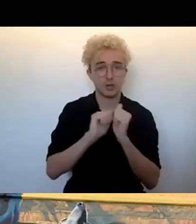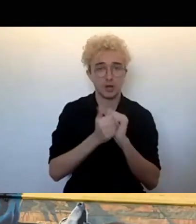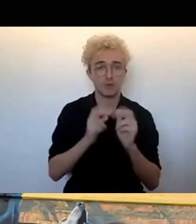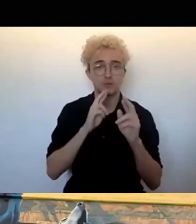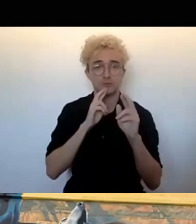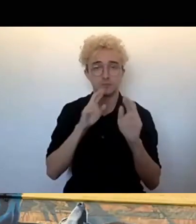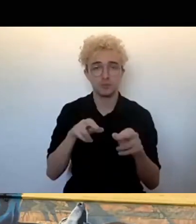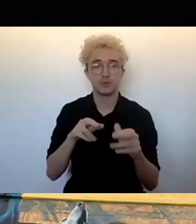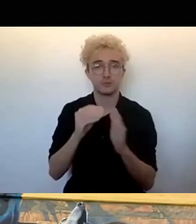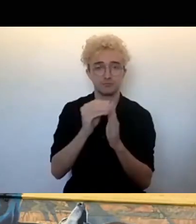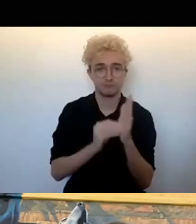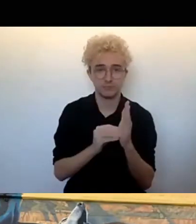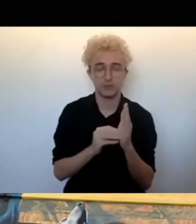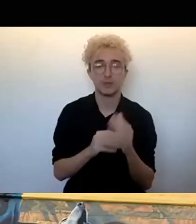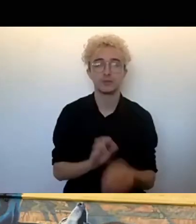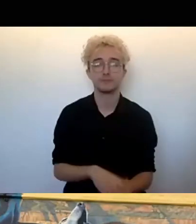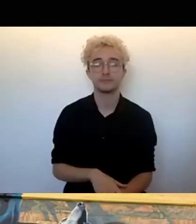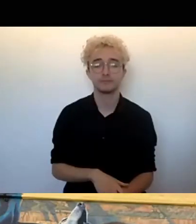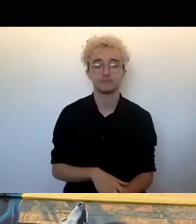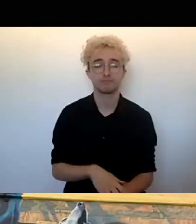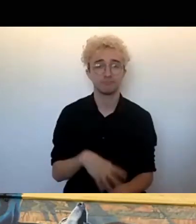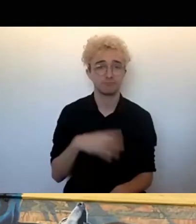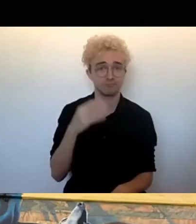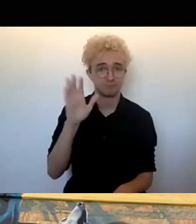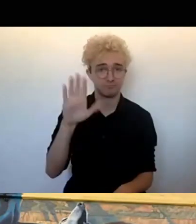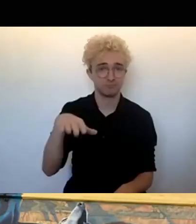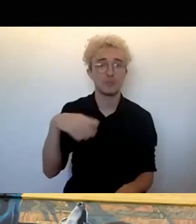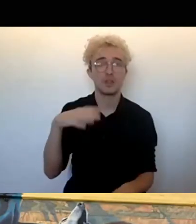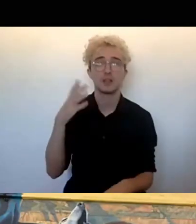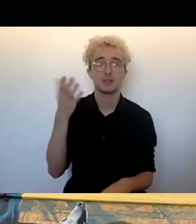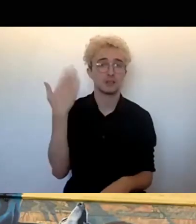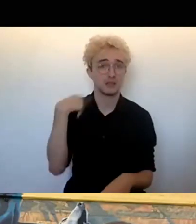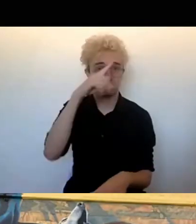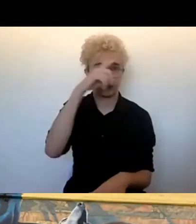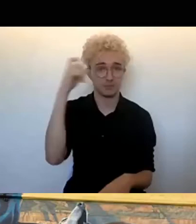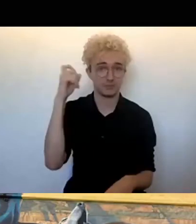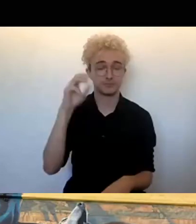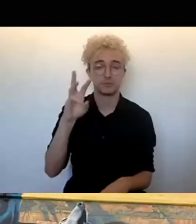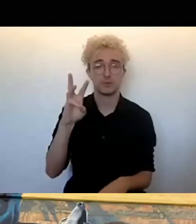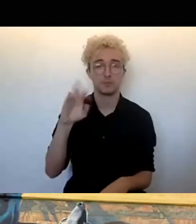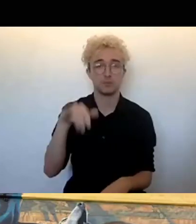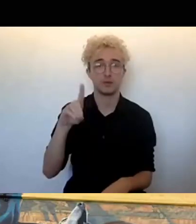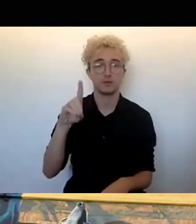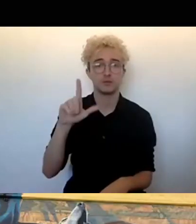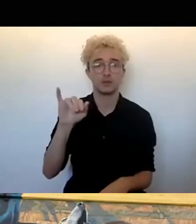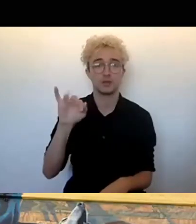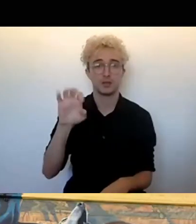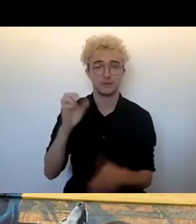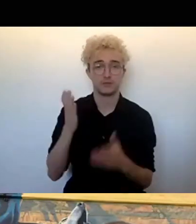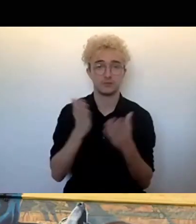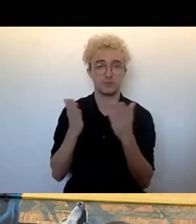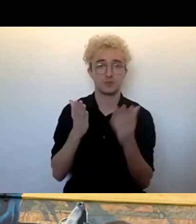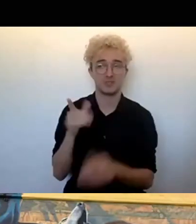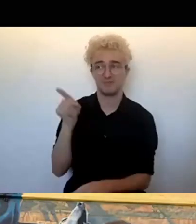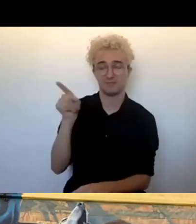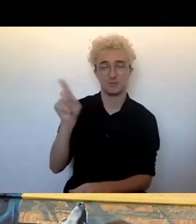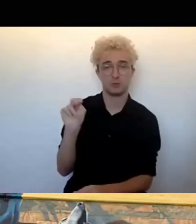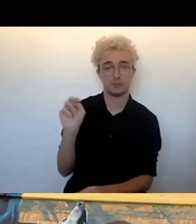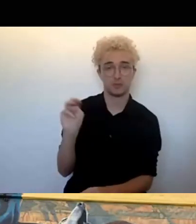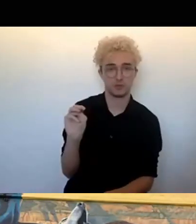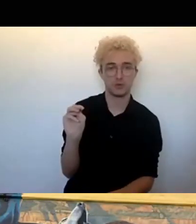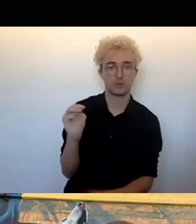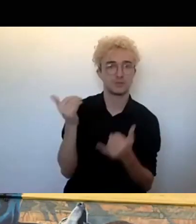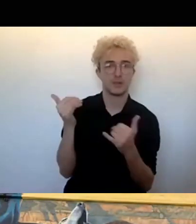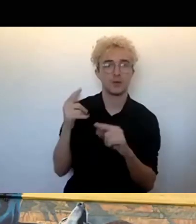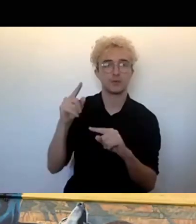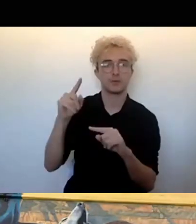just last summer, Wildlife Services decided that agents in the field in New Mexico were no longer allowed to make